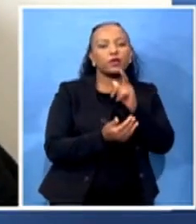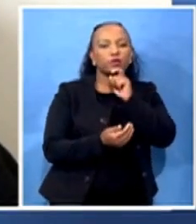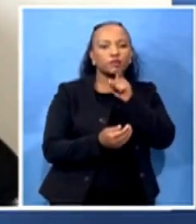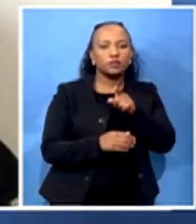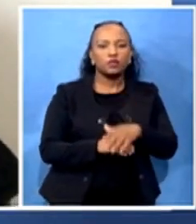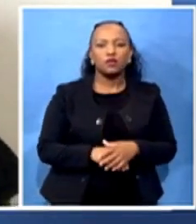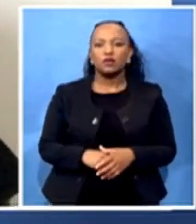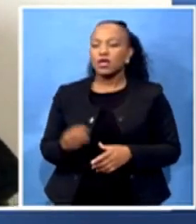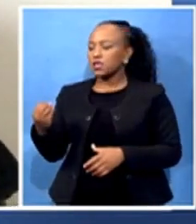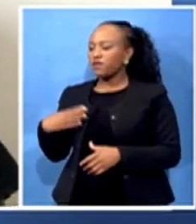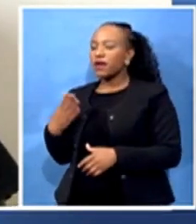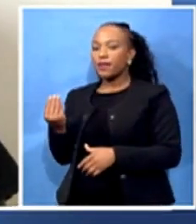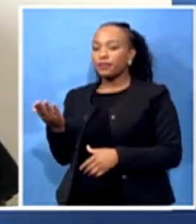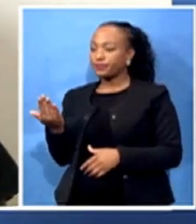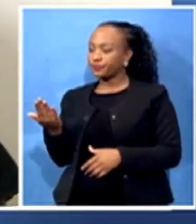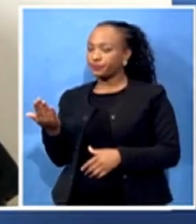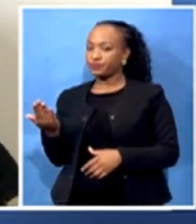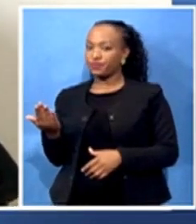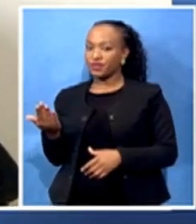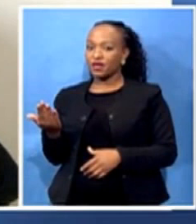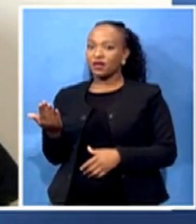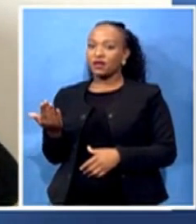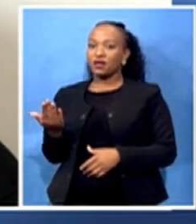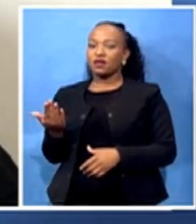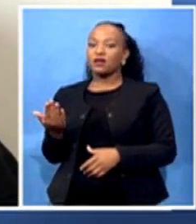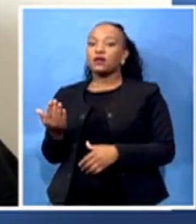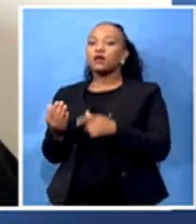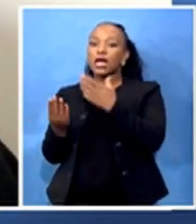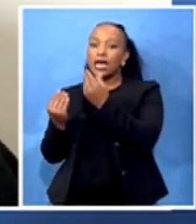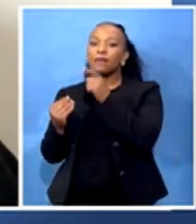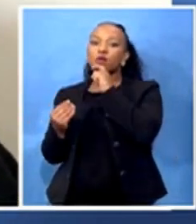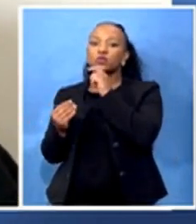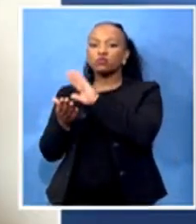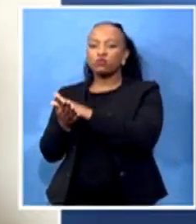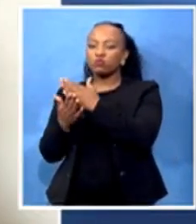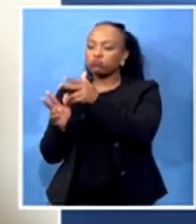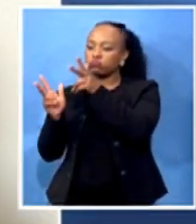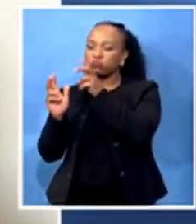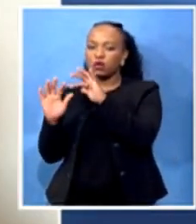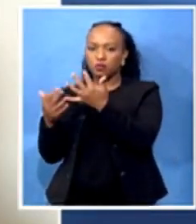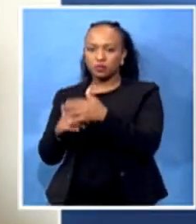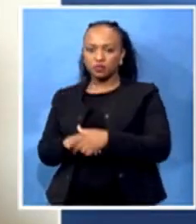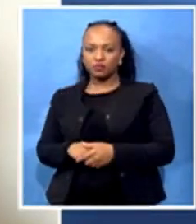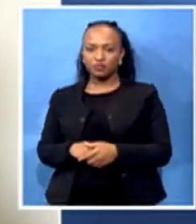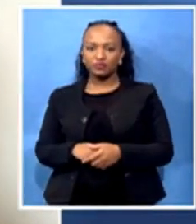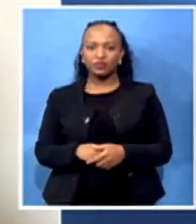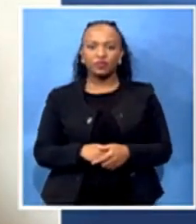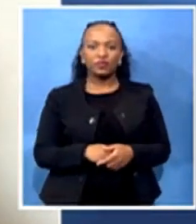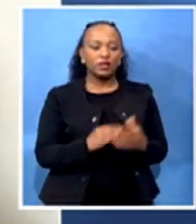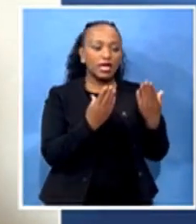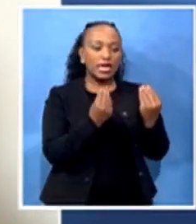viewers can use to do this translation. Okay, so the mobile number is 060